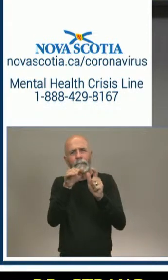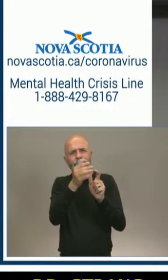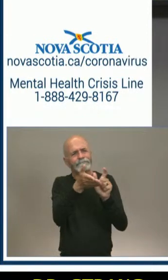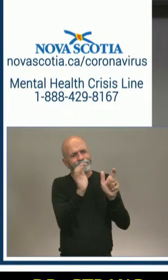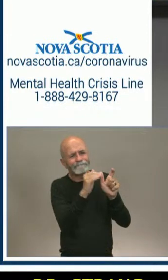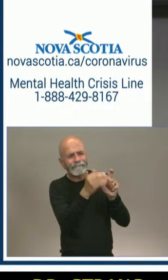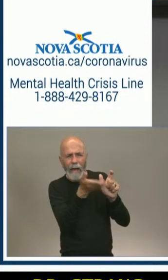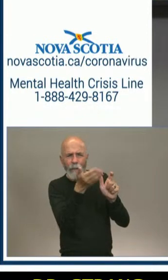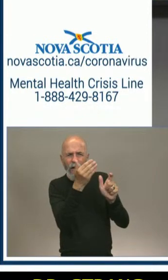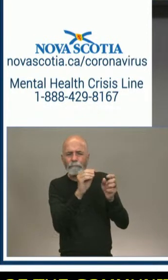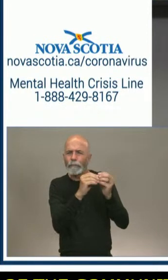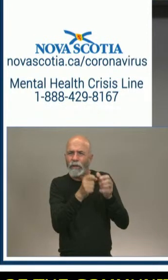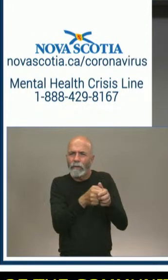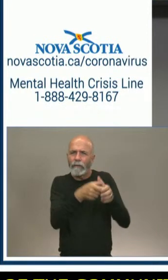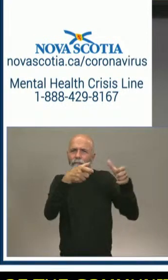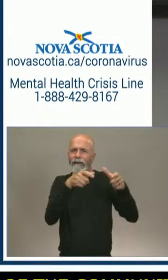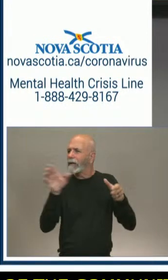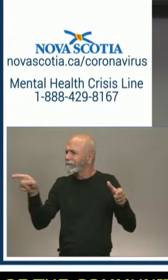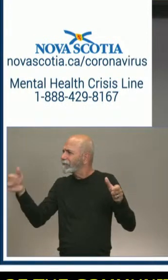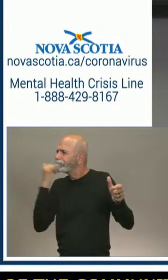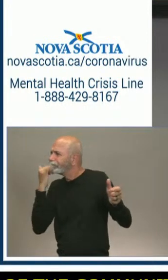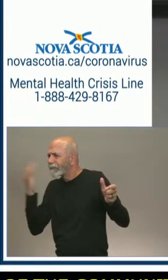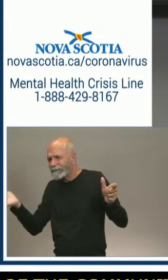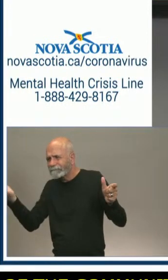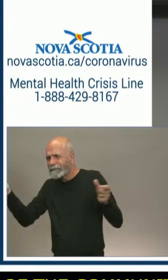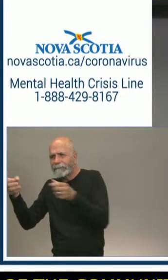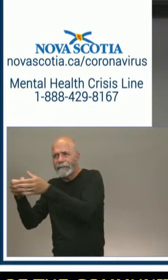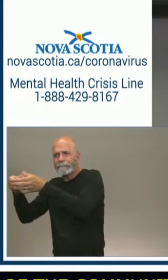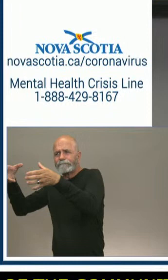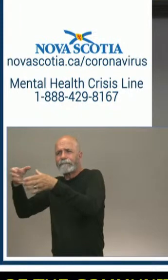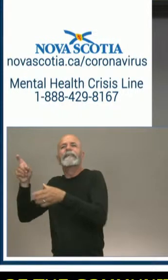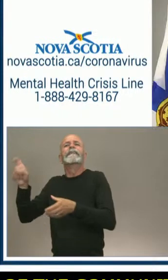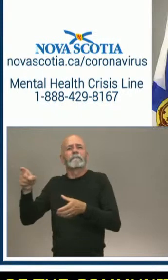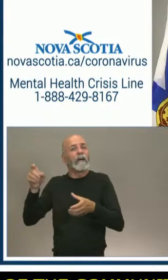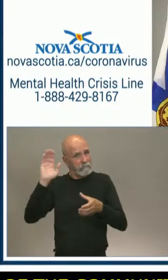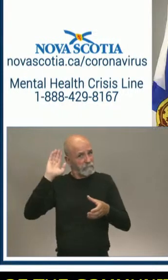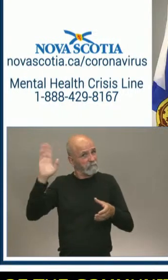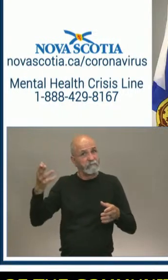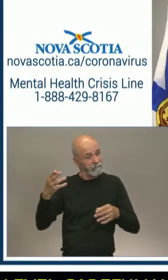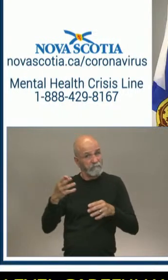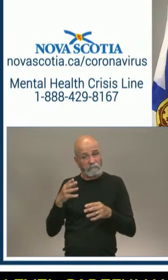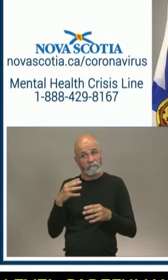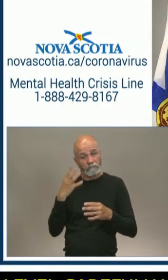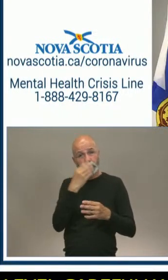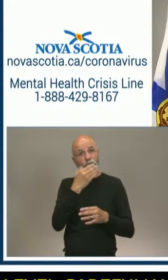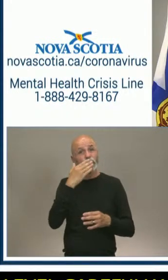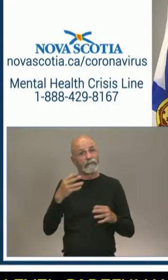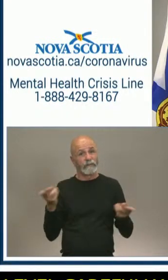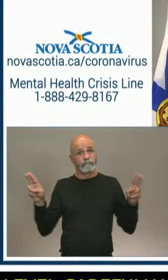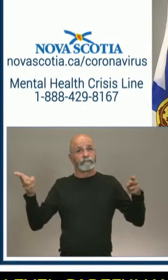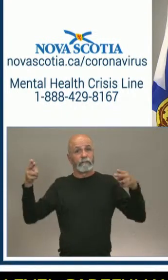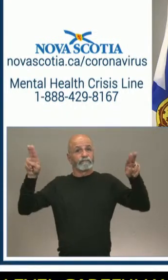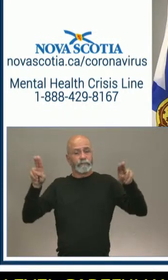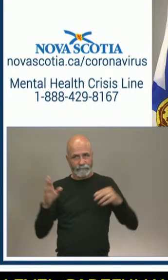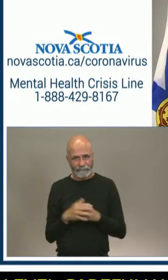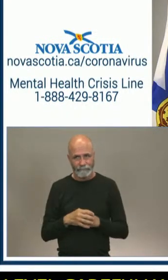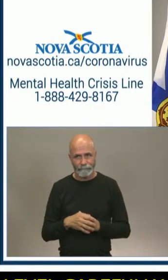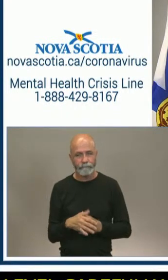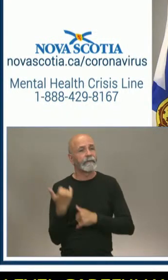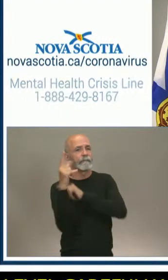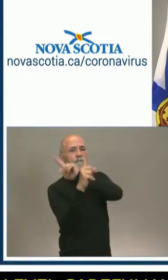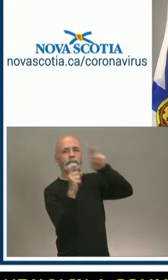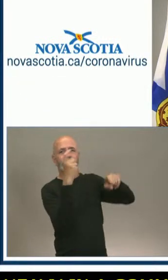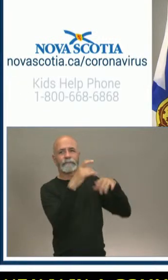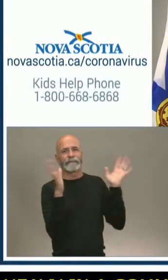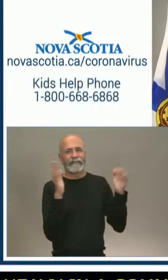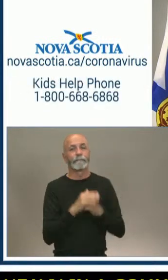in the communities involved, it was successful. And that's all the time that we have for questions today. Go ahead, Premier. Thank you. And just further